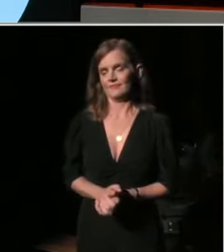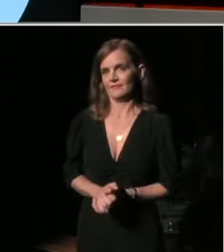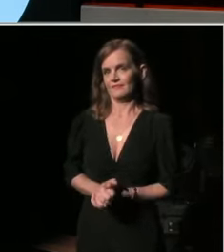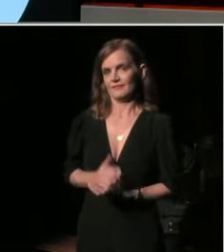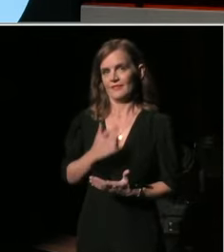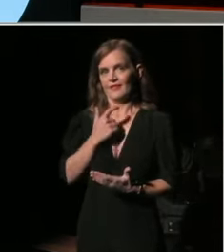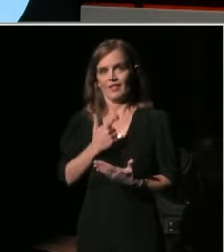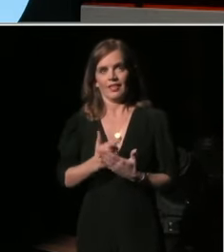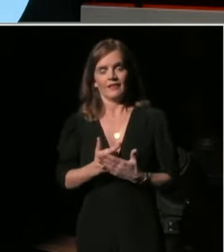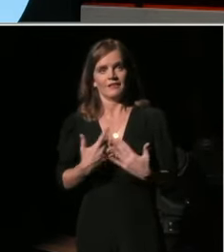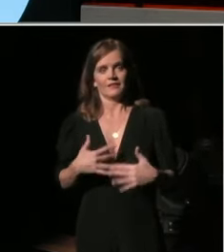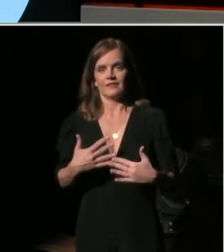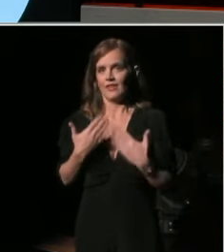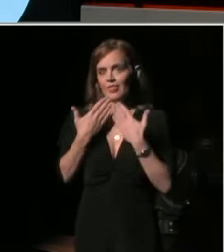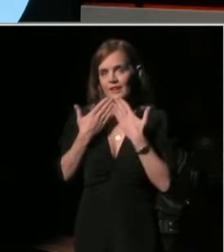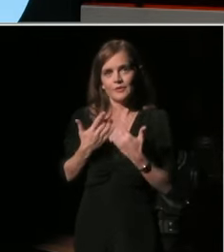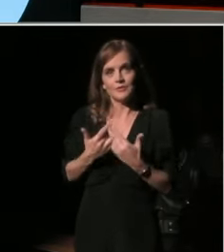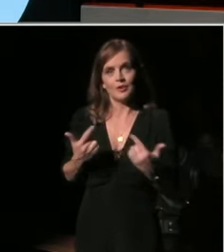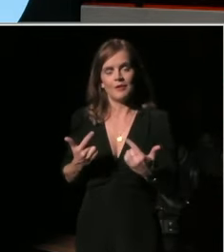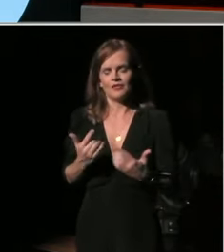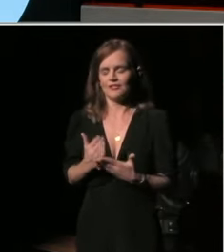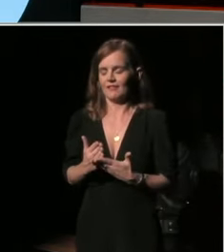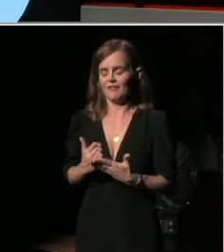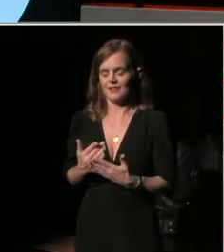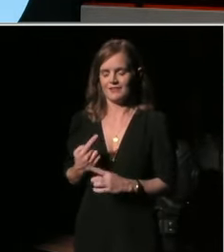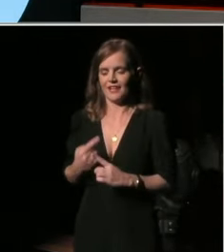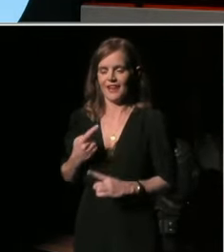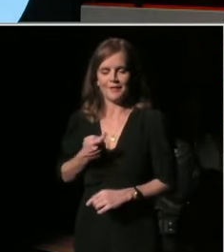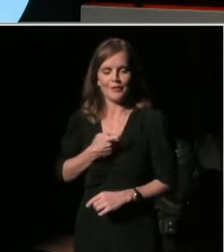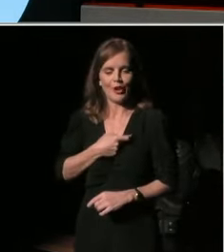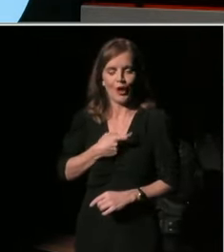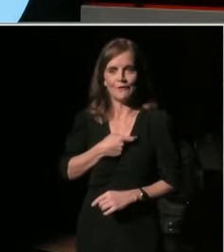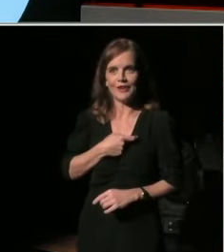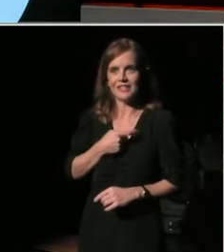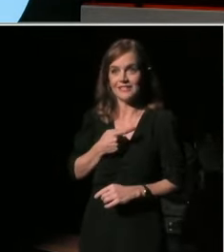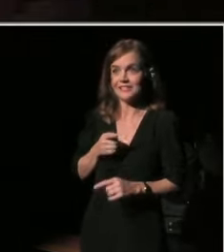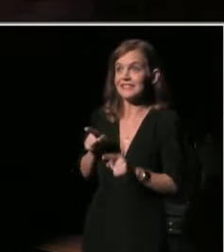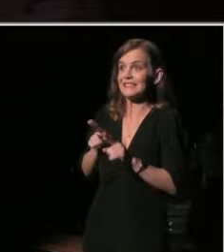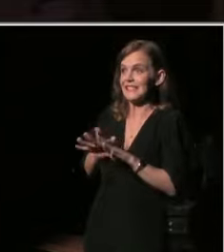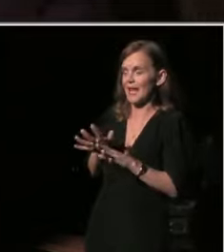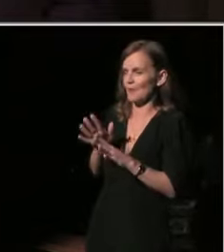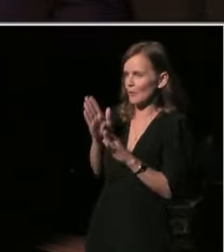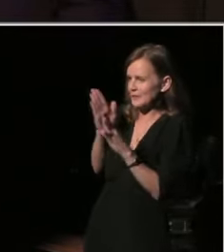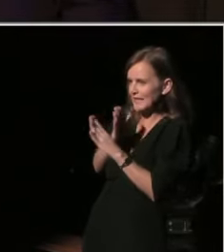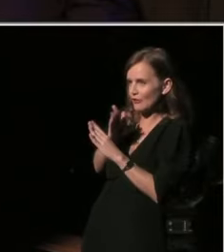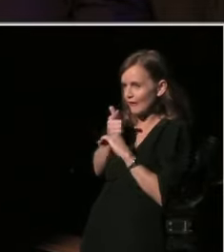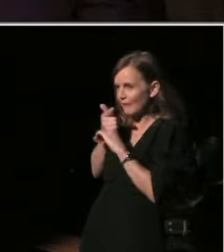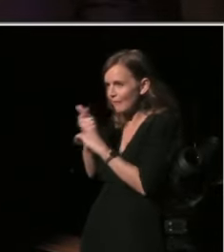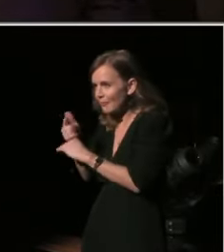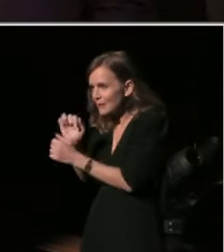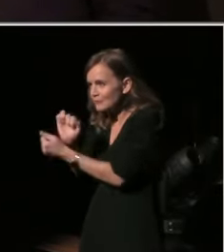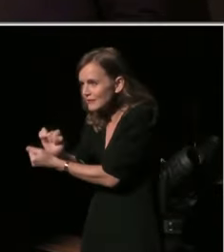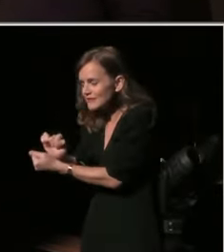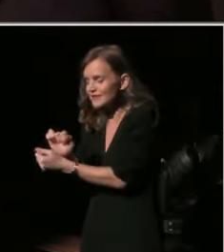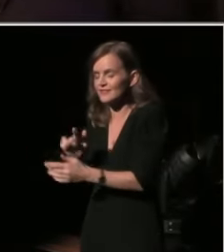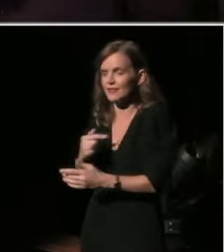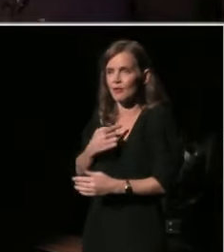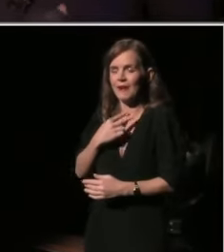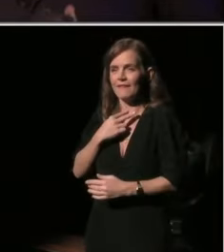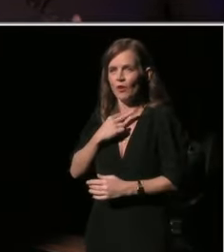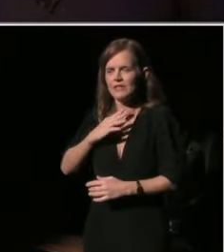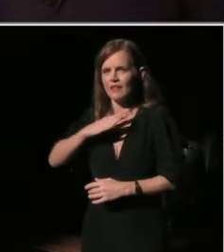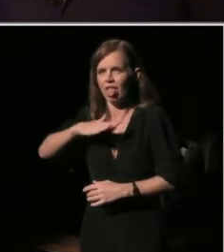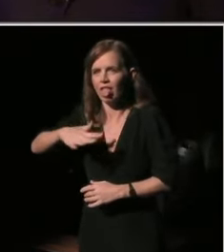So much. I'm suddenly as nervous as I was when I was secretly filming in that prison. So forgive me for my shaky